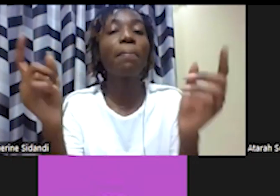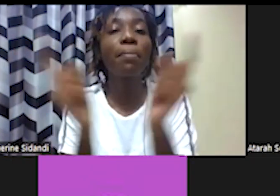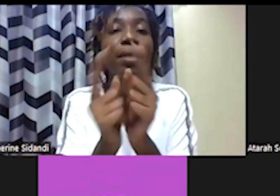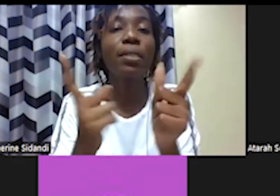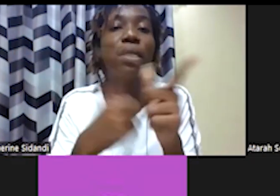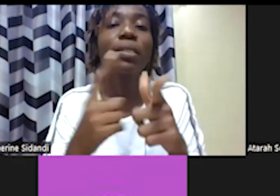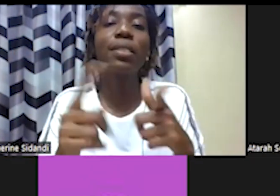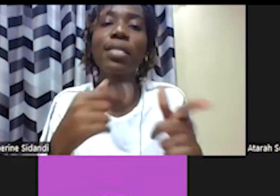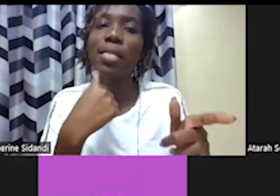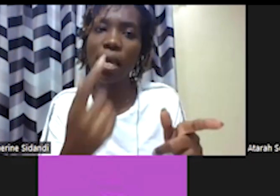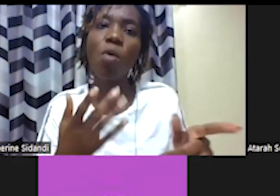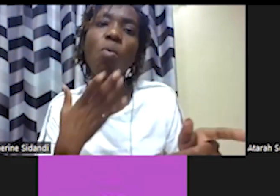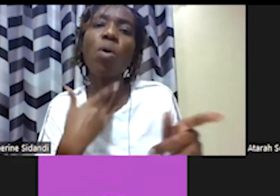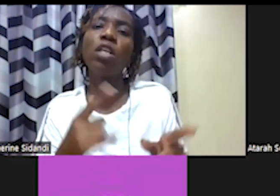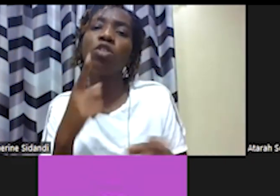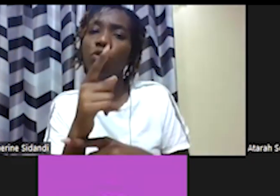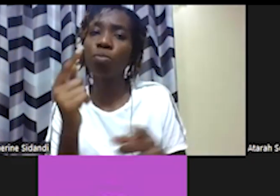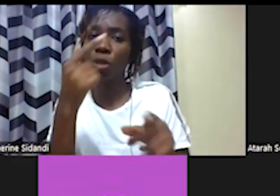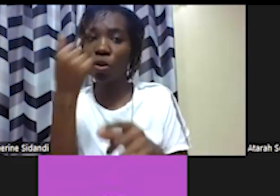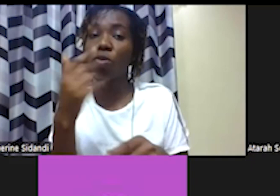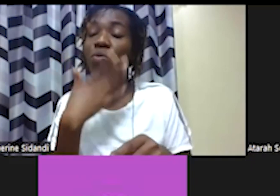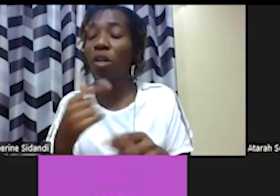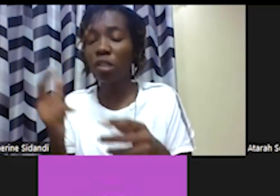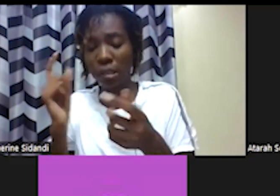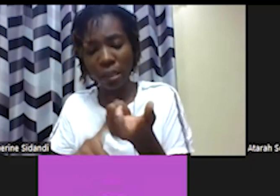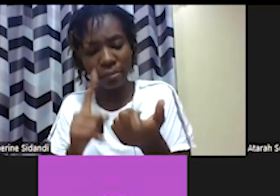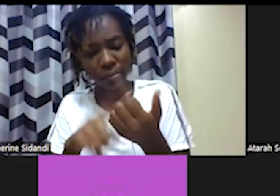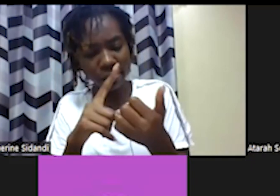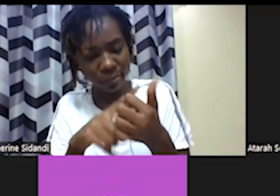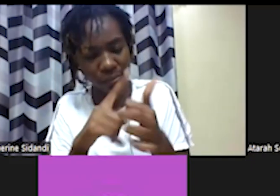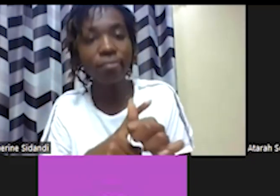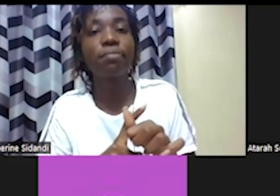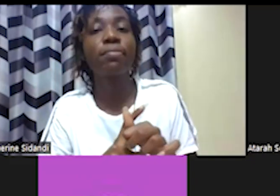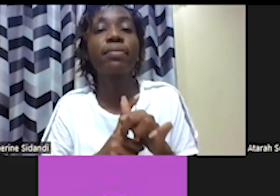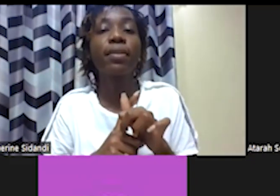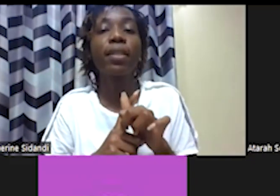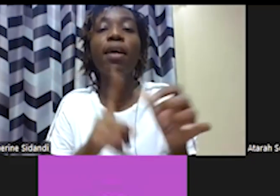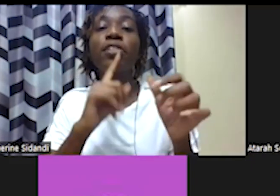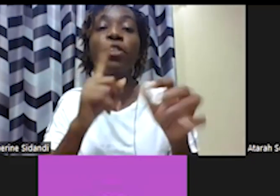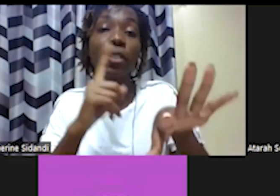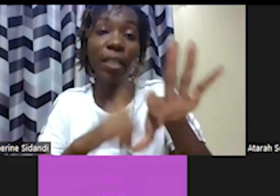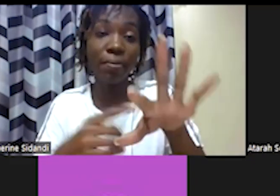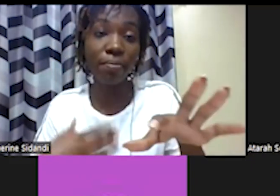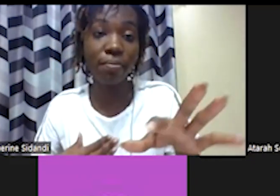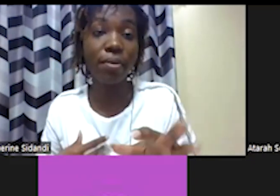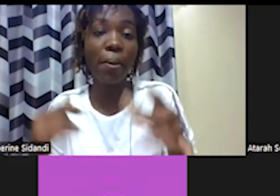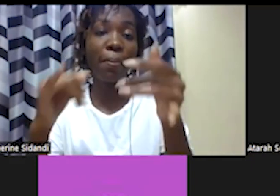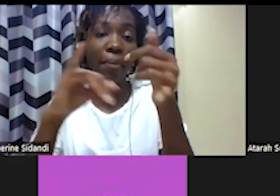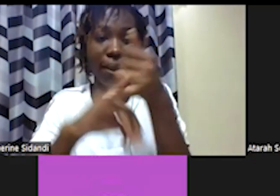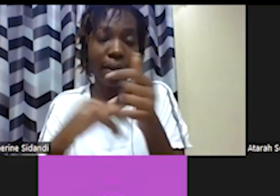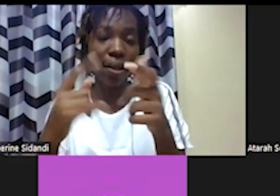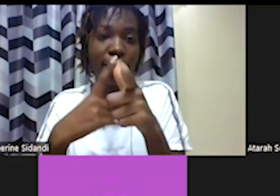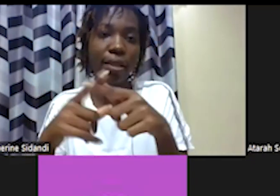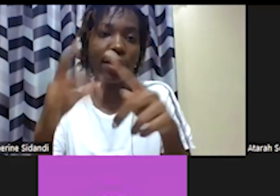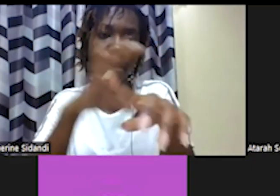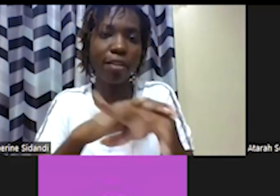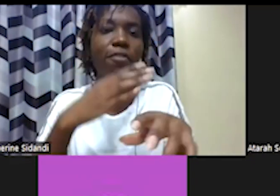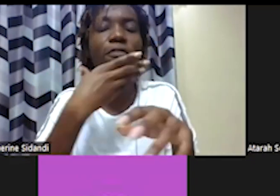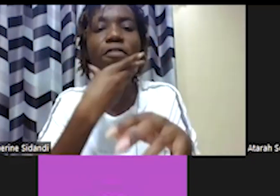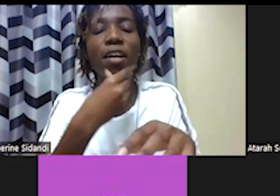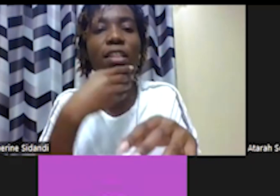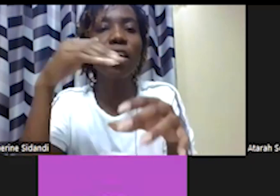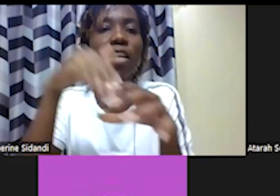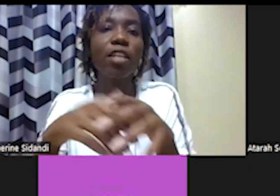you to go undergo the cut because of ABCD. So when I got married, I found my father-in-law who did not look at